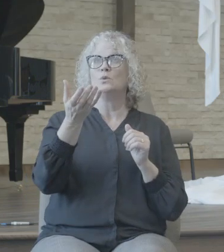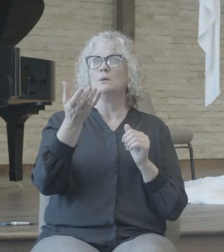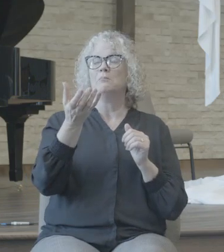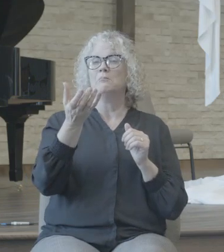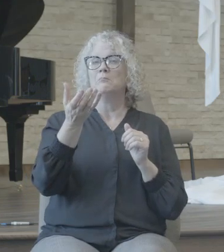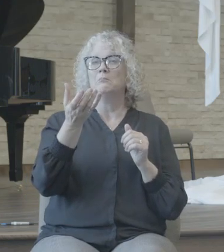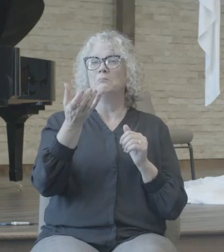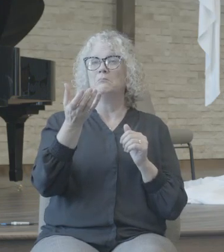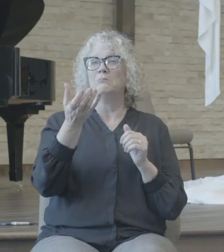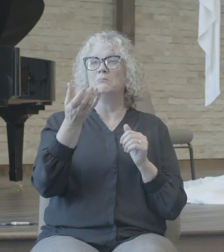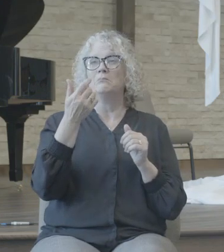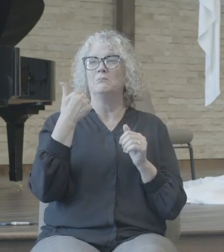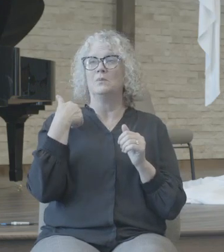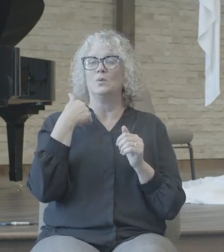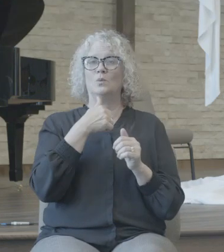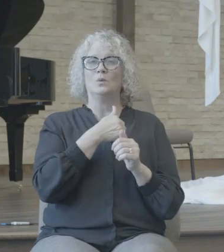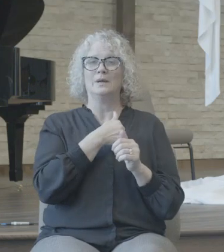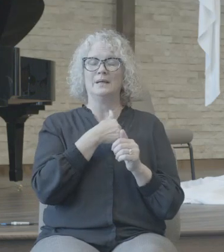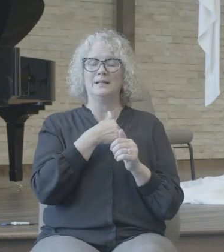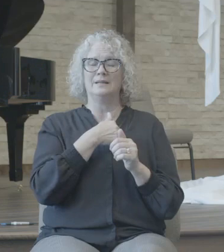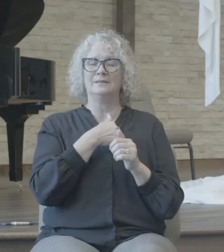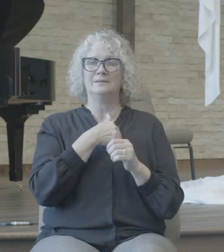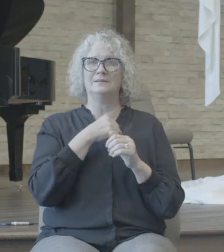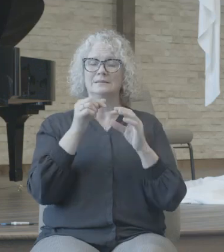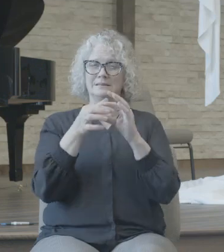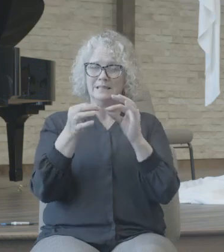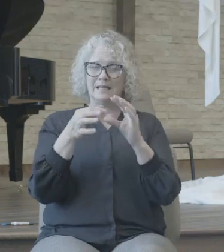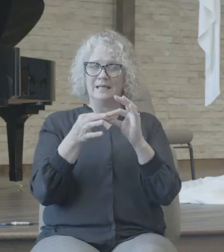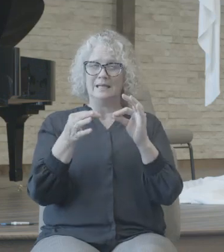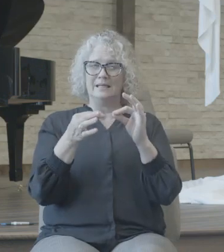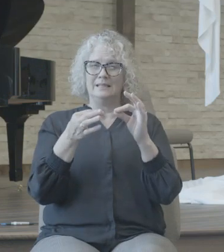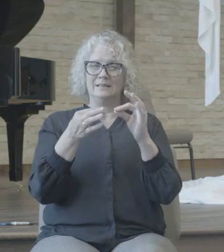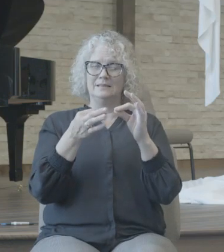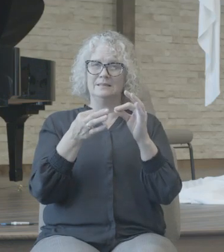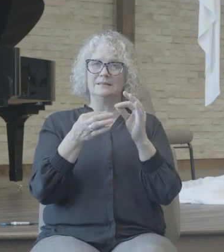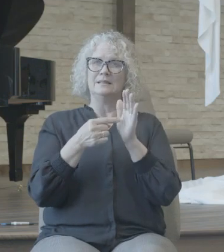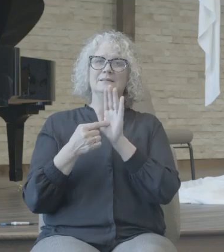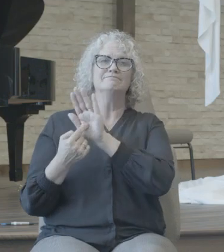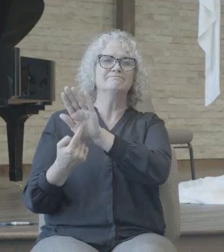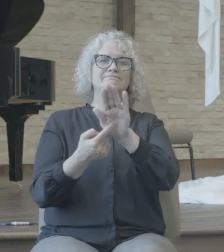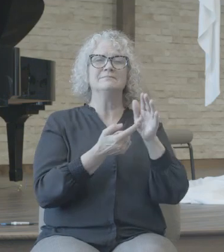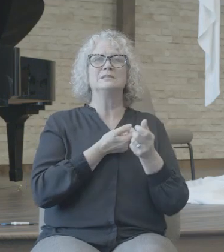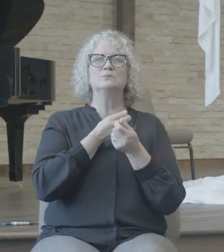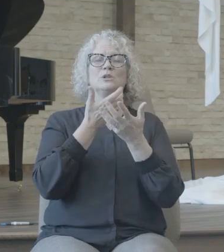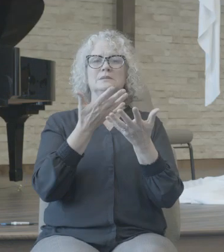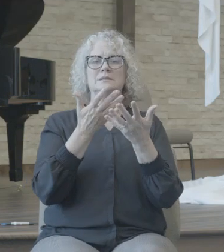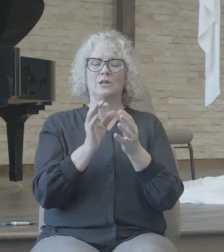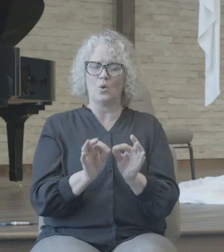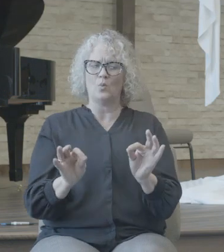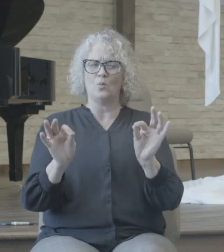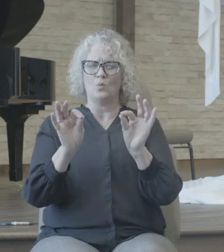we are saying and expressing, "Worthy is the Lamb."